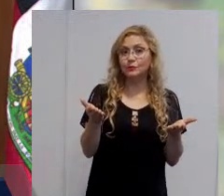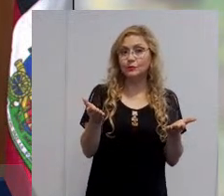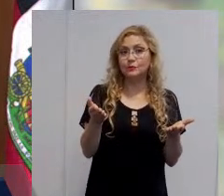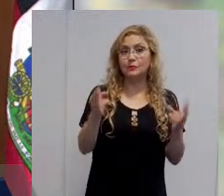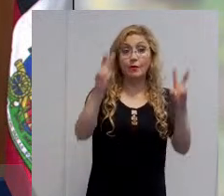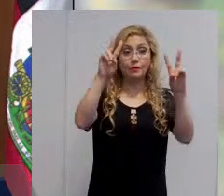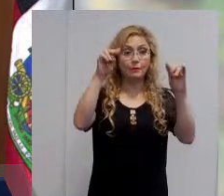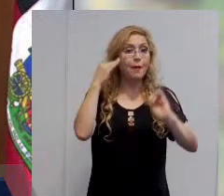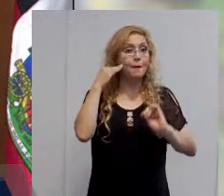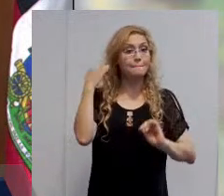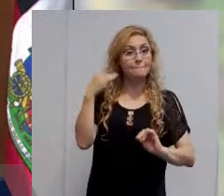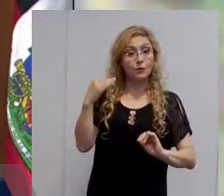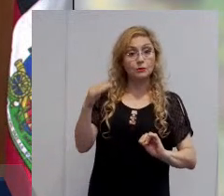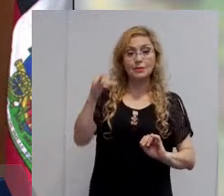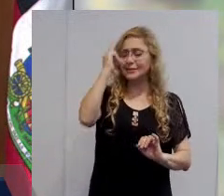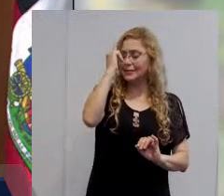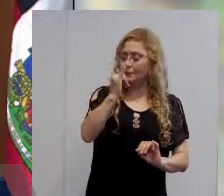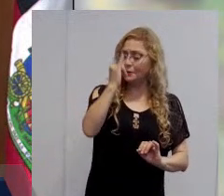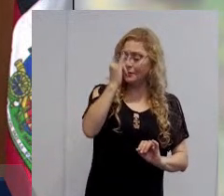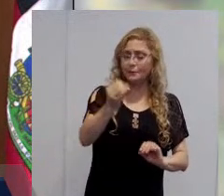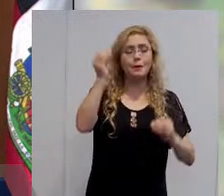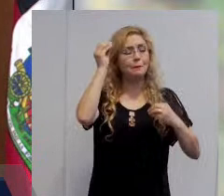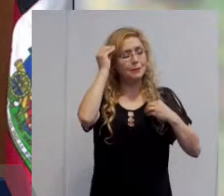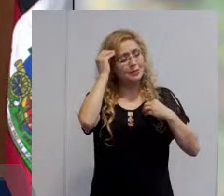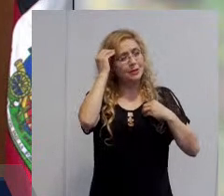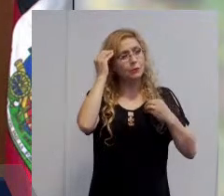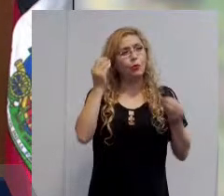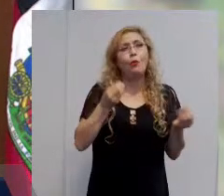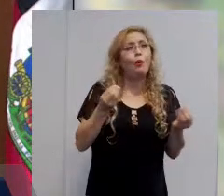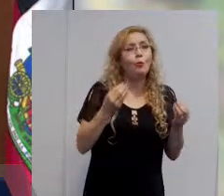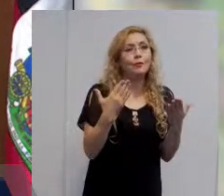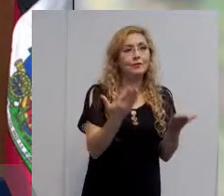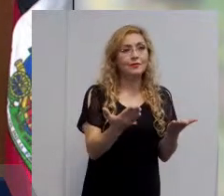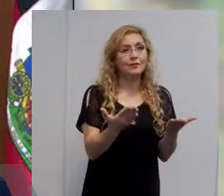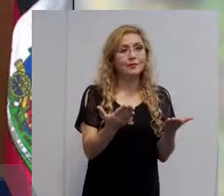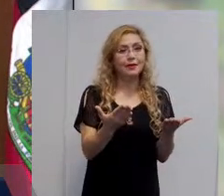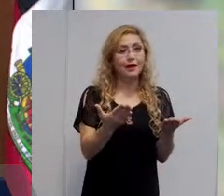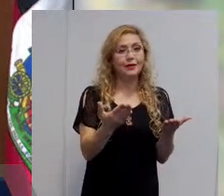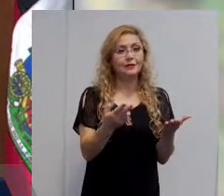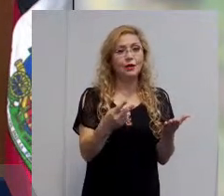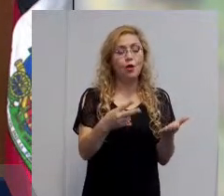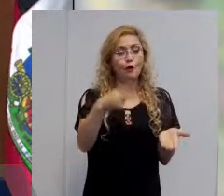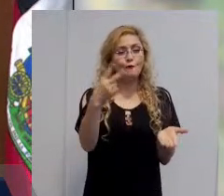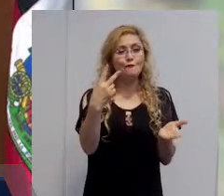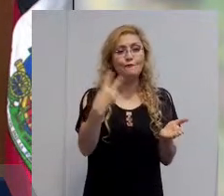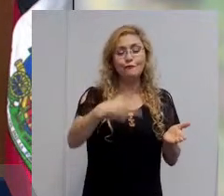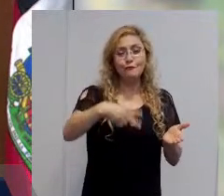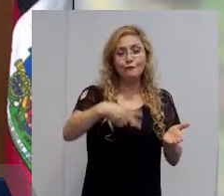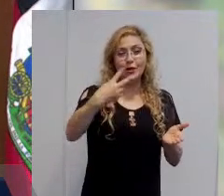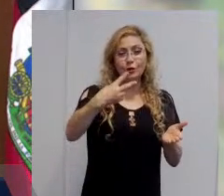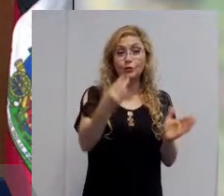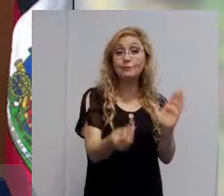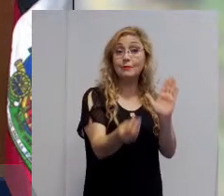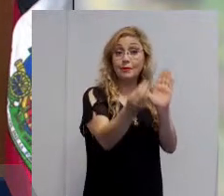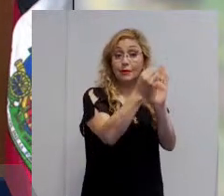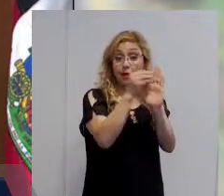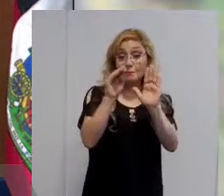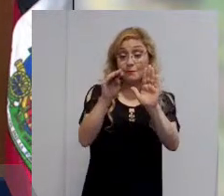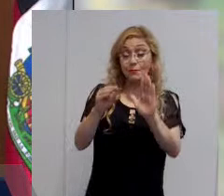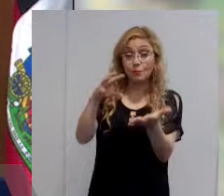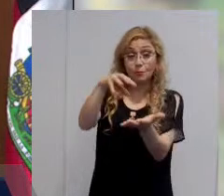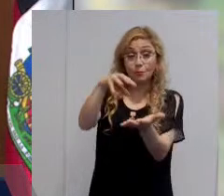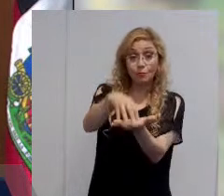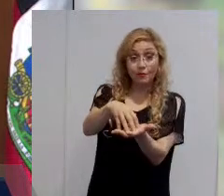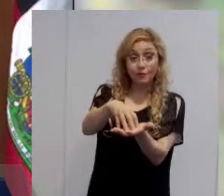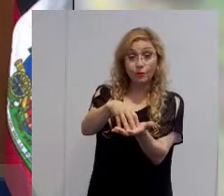depend on how well people are doing. And that's very important. Now, we're always trying to figure out how we can add more